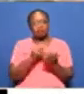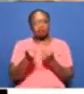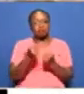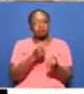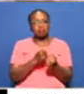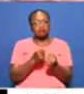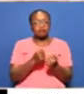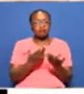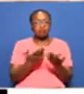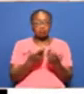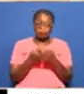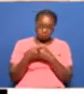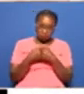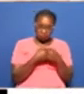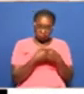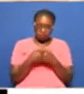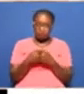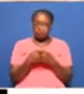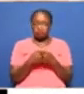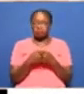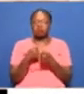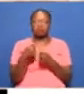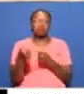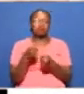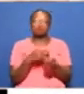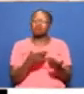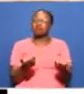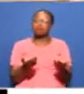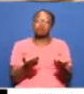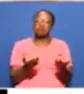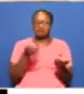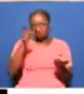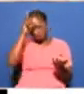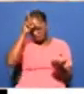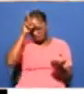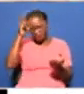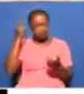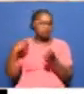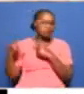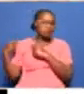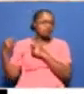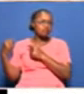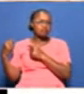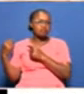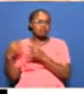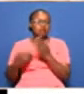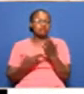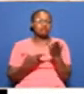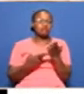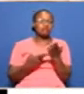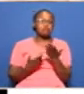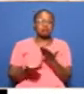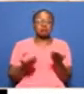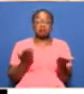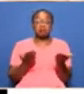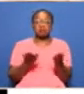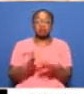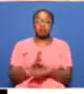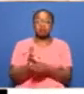a challenge. Tunafuna tu locally. Labda kama kuna teknolojia yenye inaweza